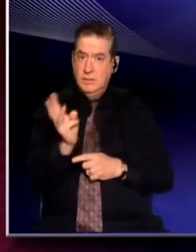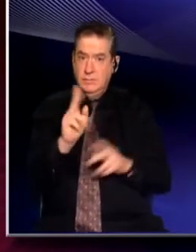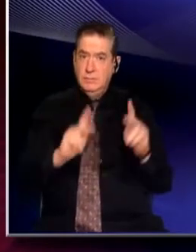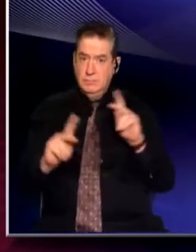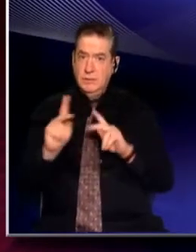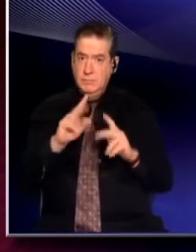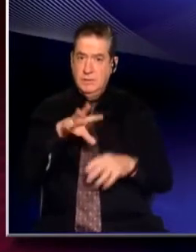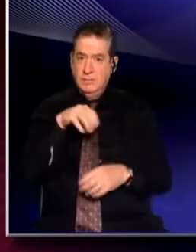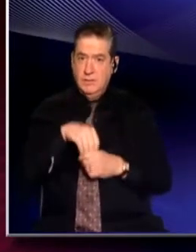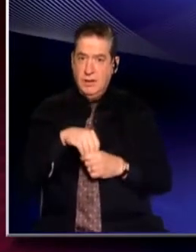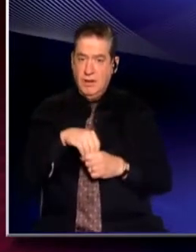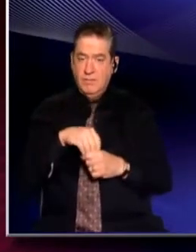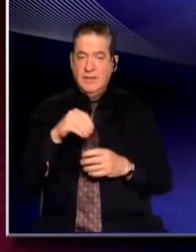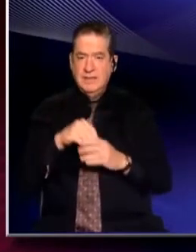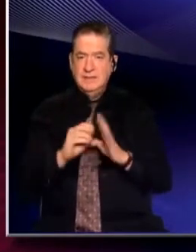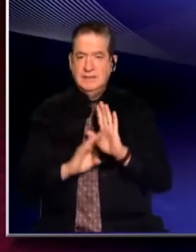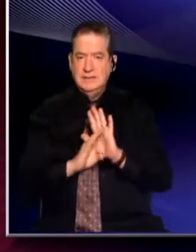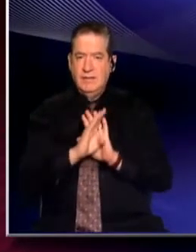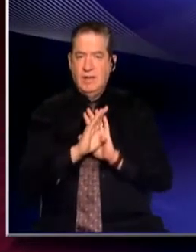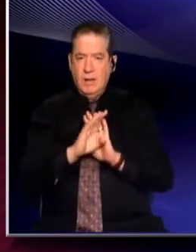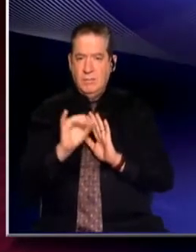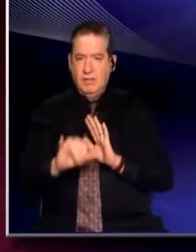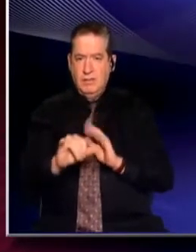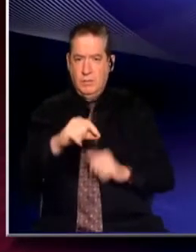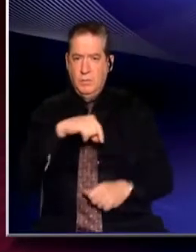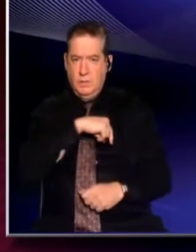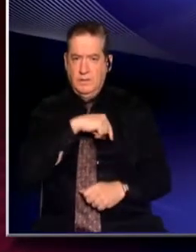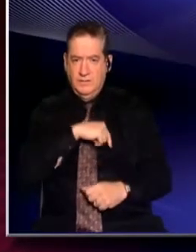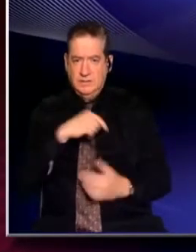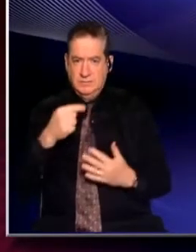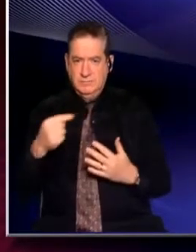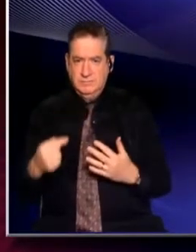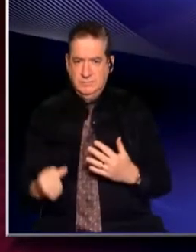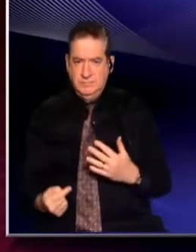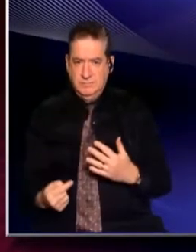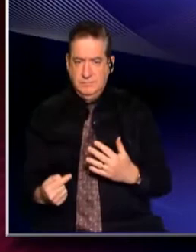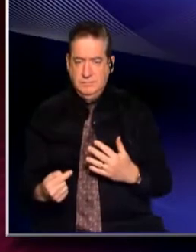involved in the development of those qualifications.